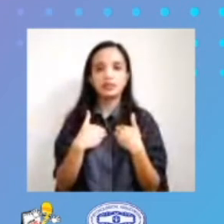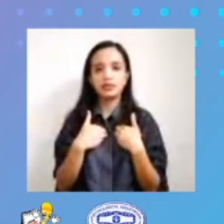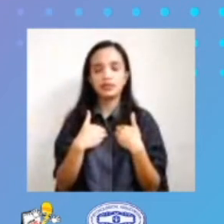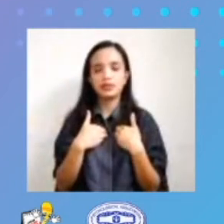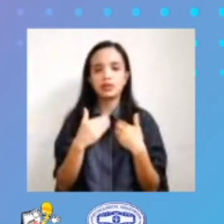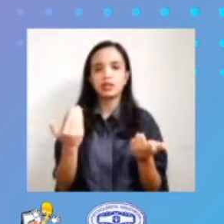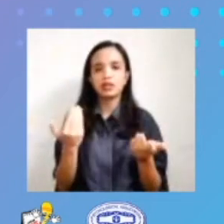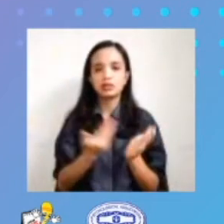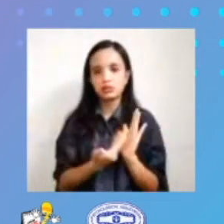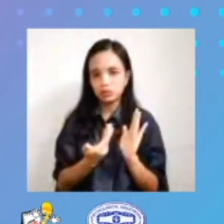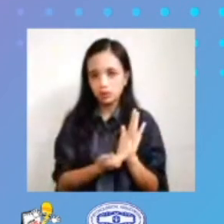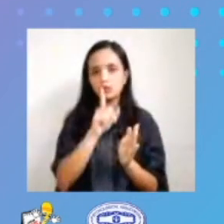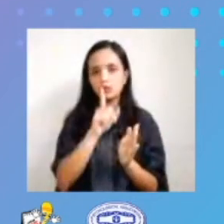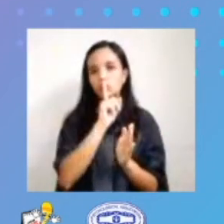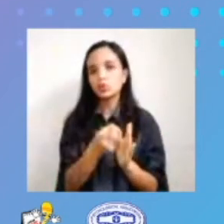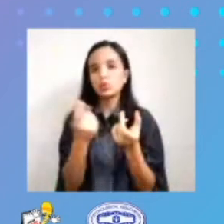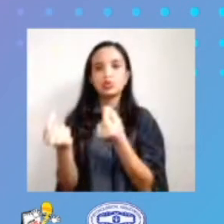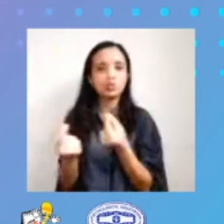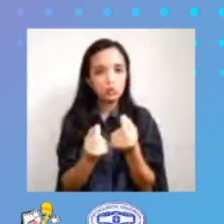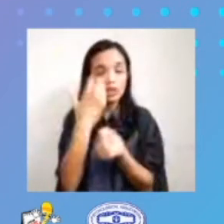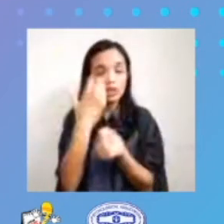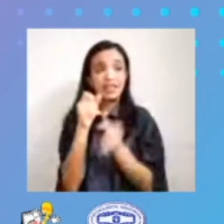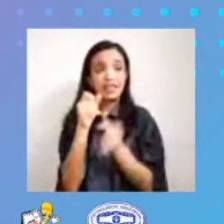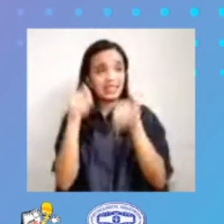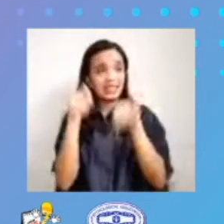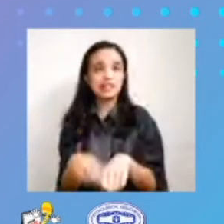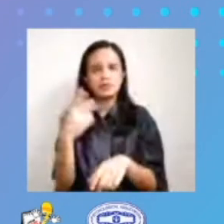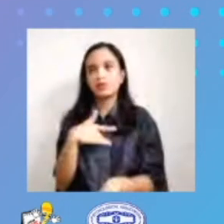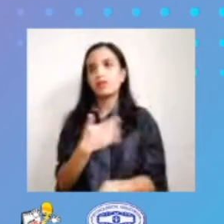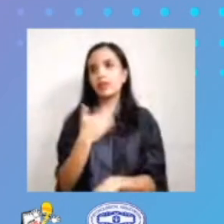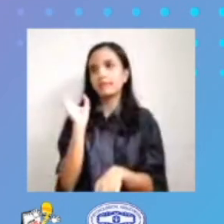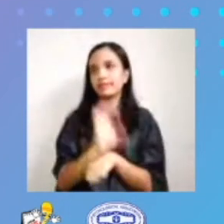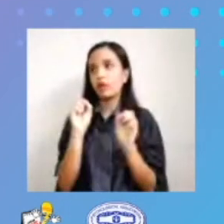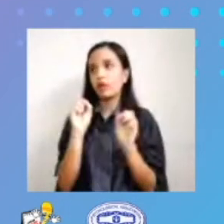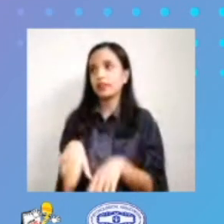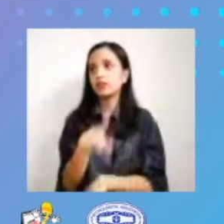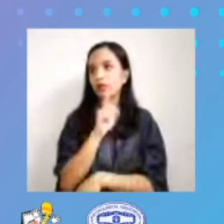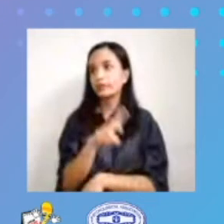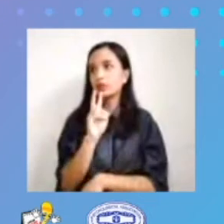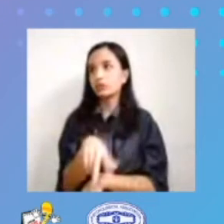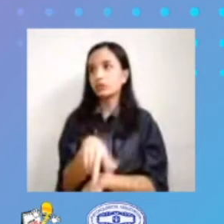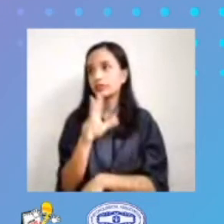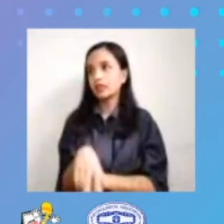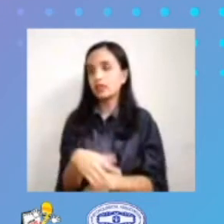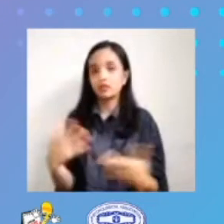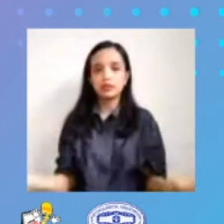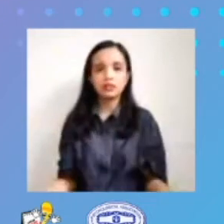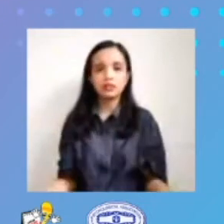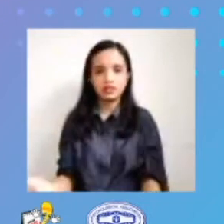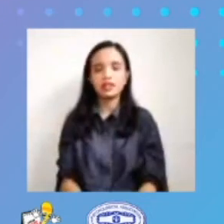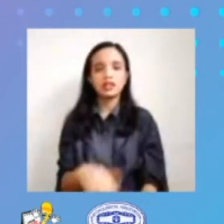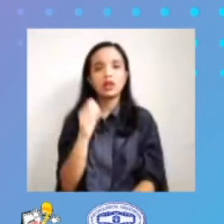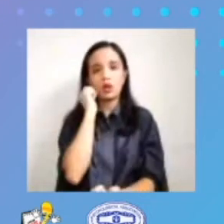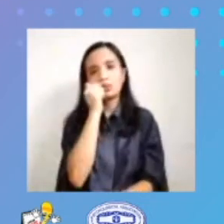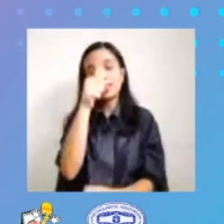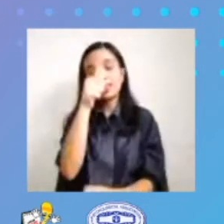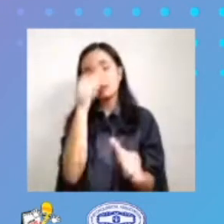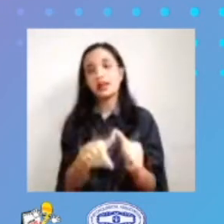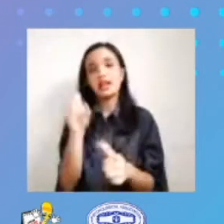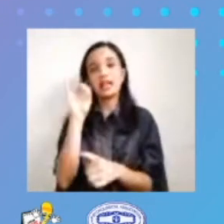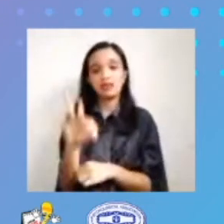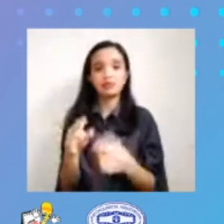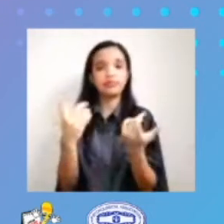when we do activities with our children, no, whether they're the learners or our children at home, tandaan mo rin yung gusto mo rin